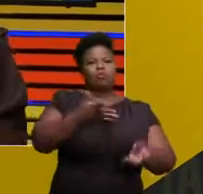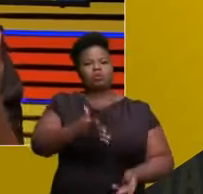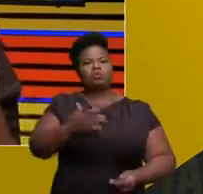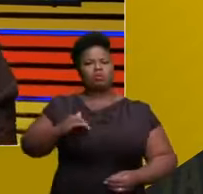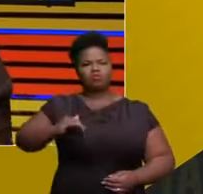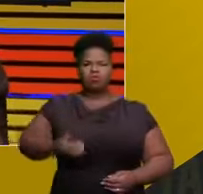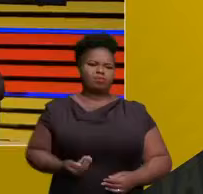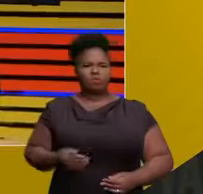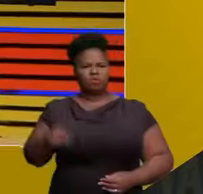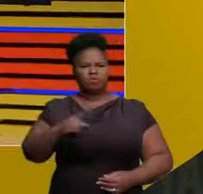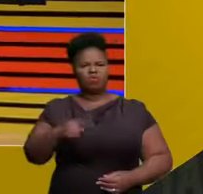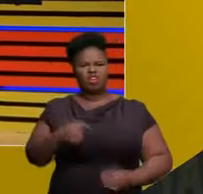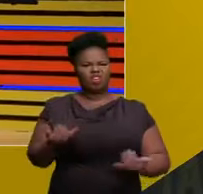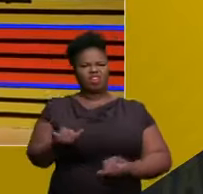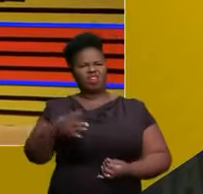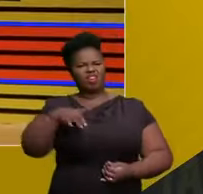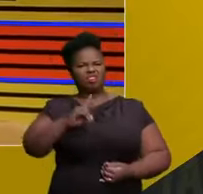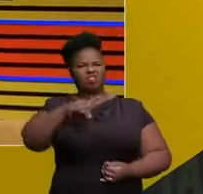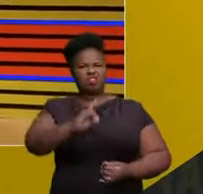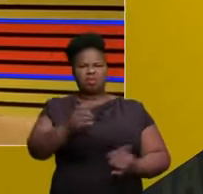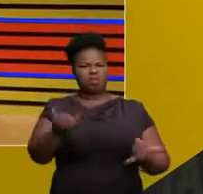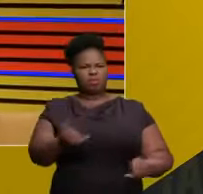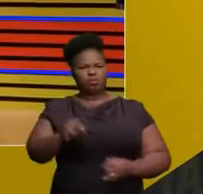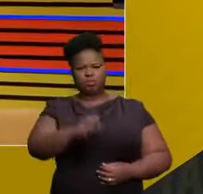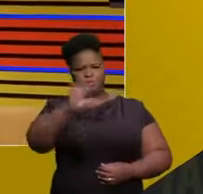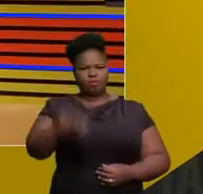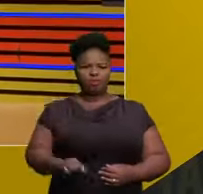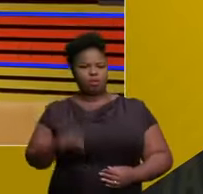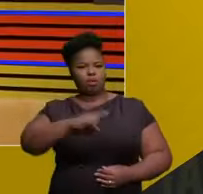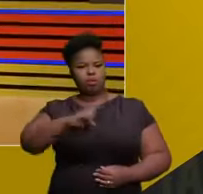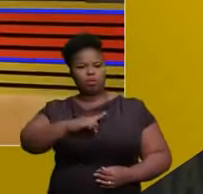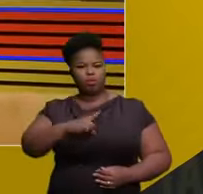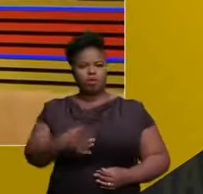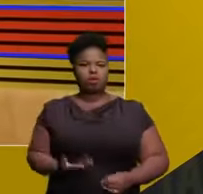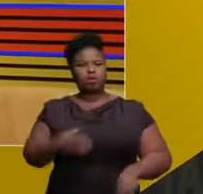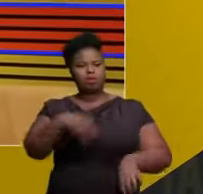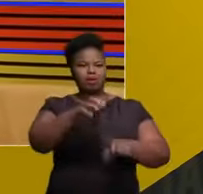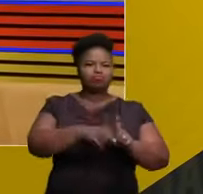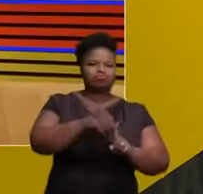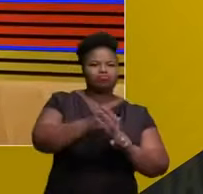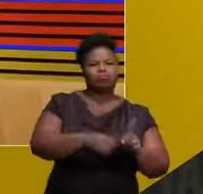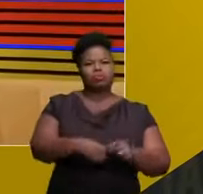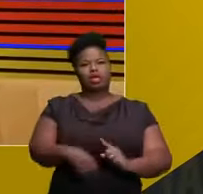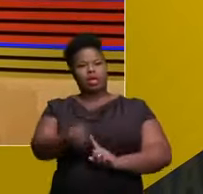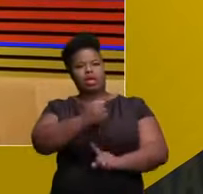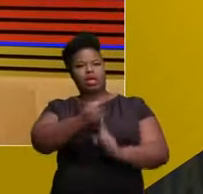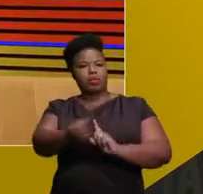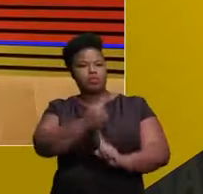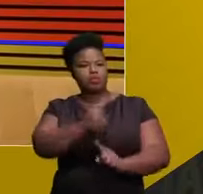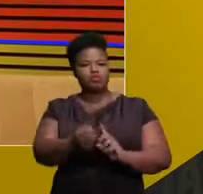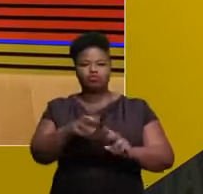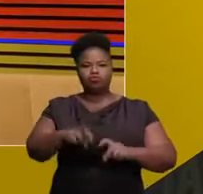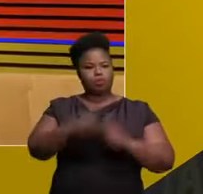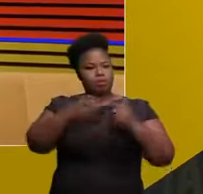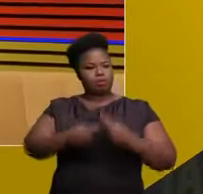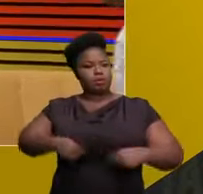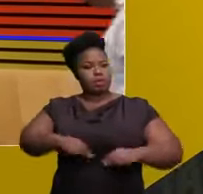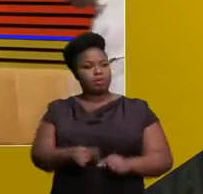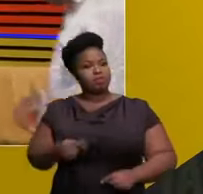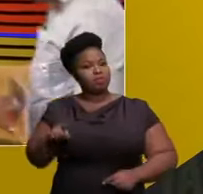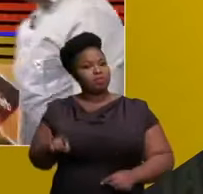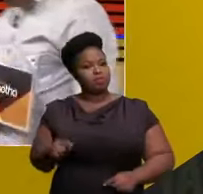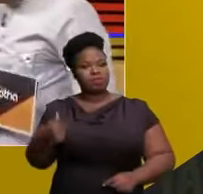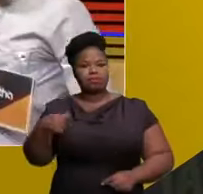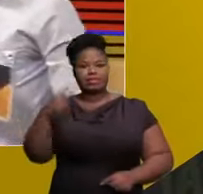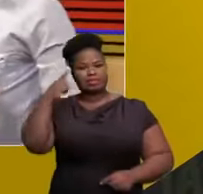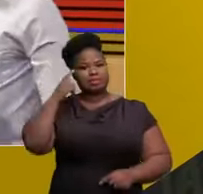feels like respectability poor for all of South Africa. We're being hunted down, we're being harassed, we're being assaulted, we're being raped. That for me is one